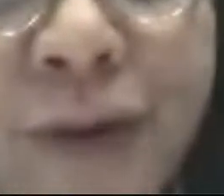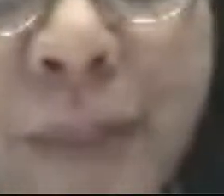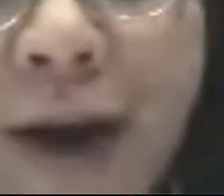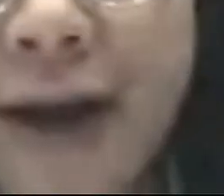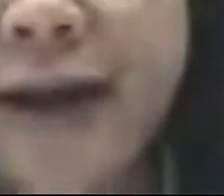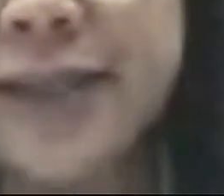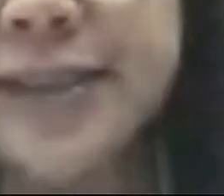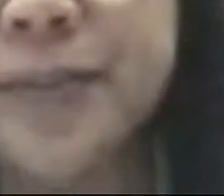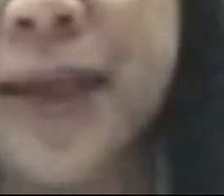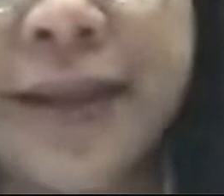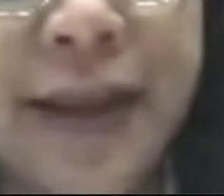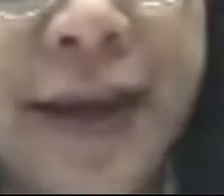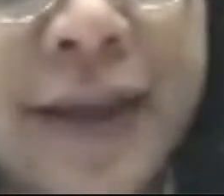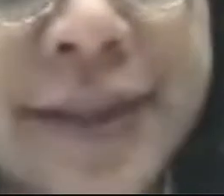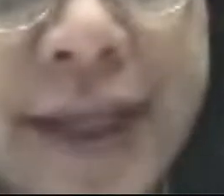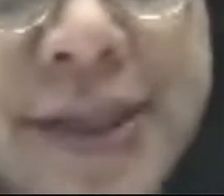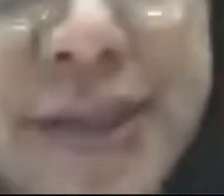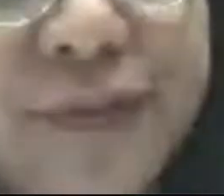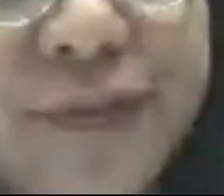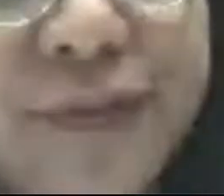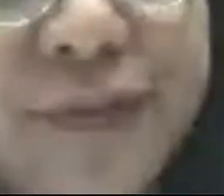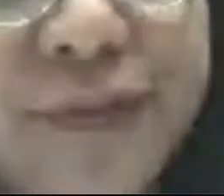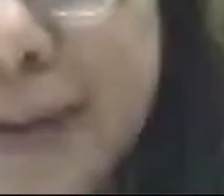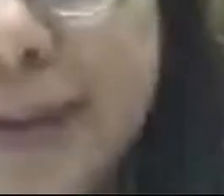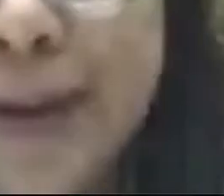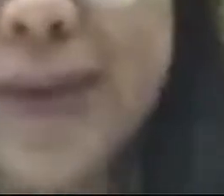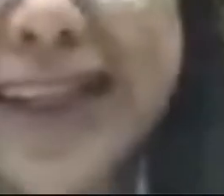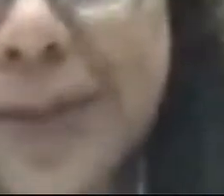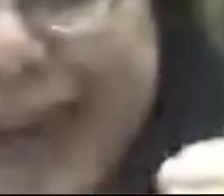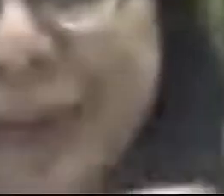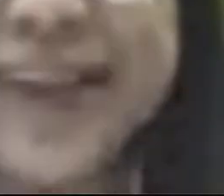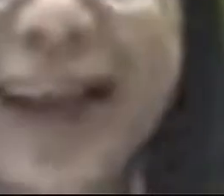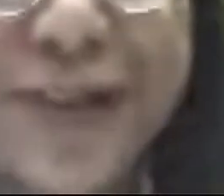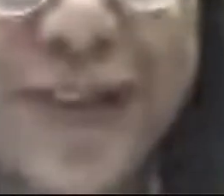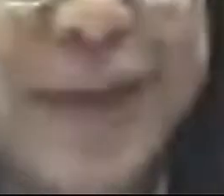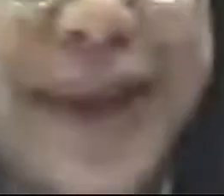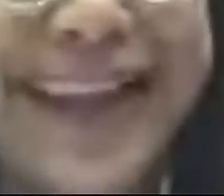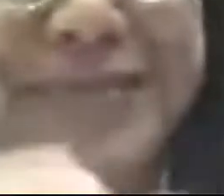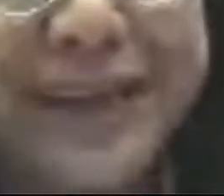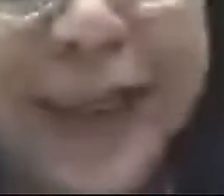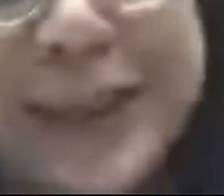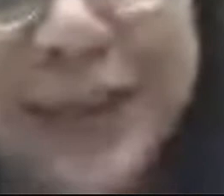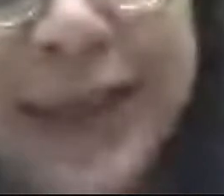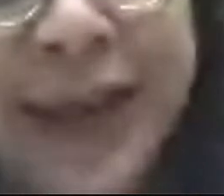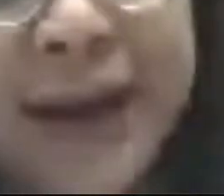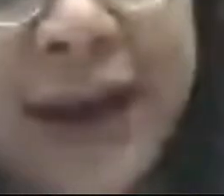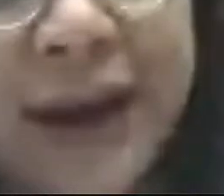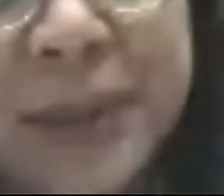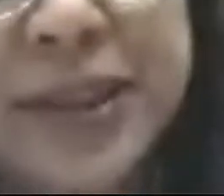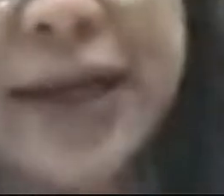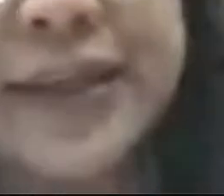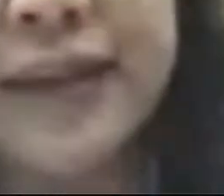from our incipient stages of telemedicine, well, in a way, we're because